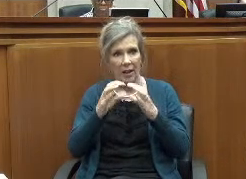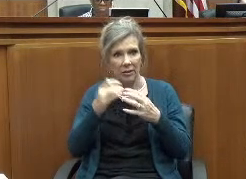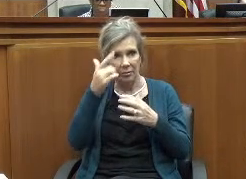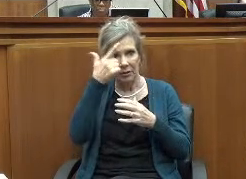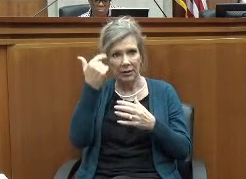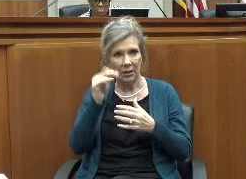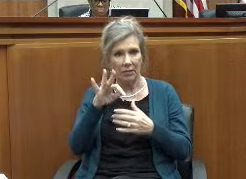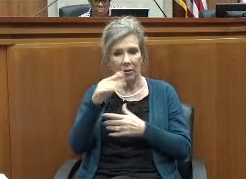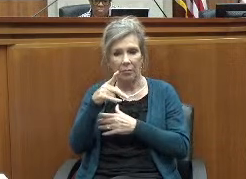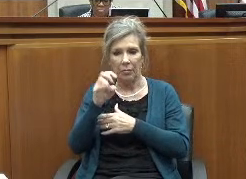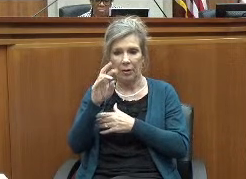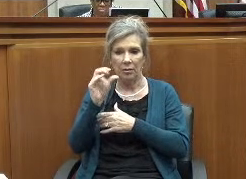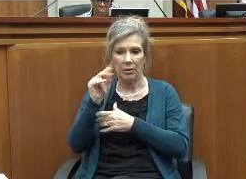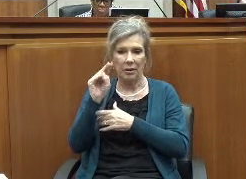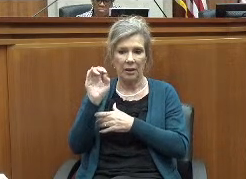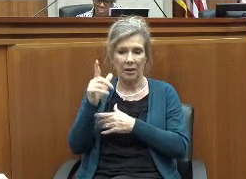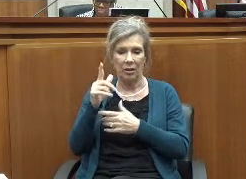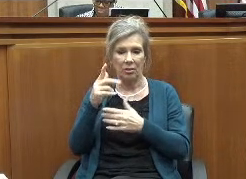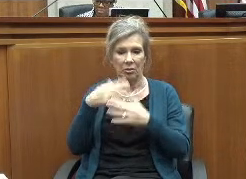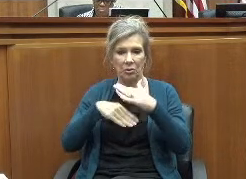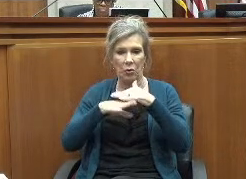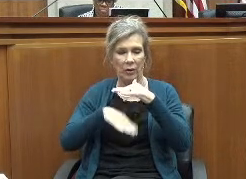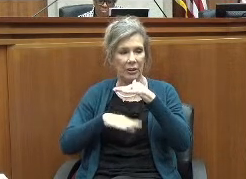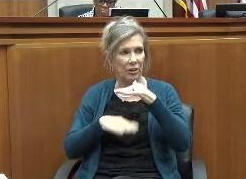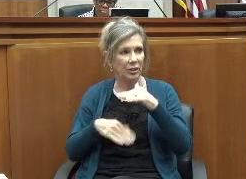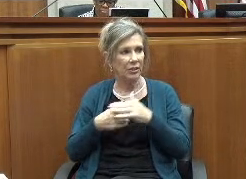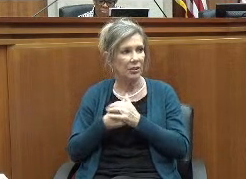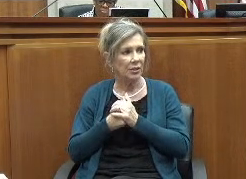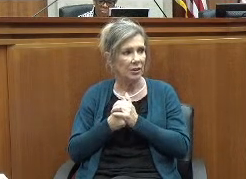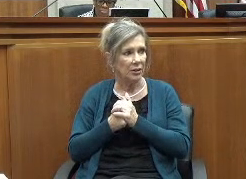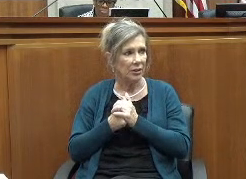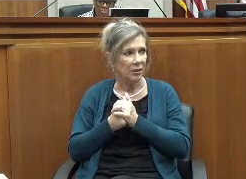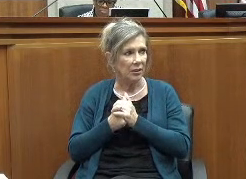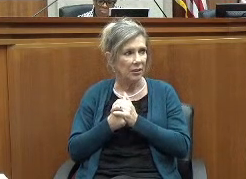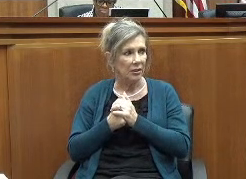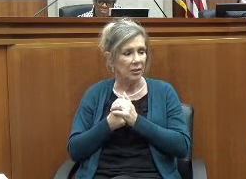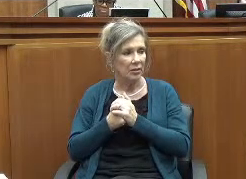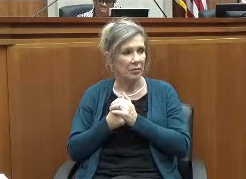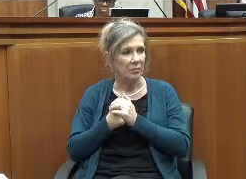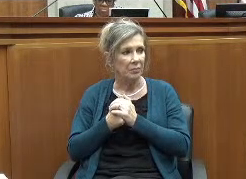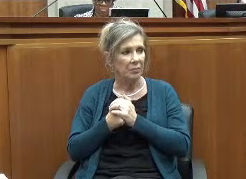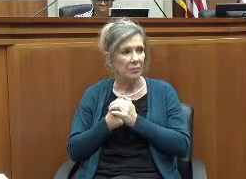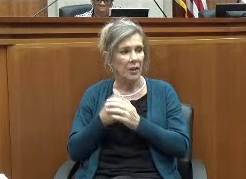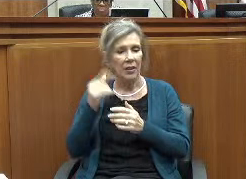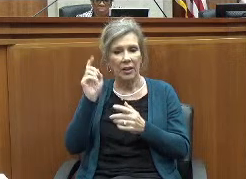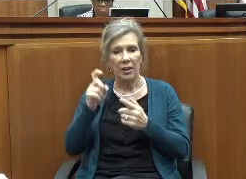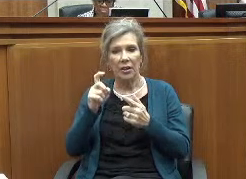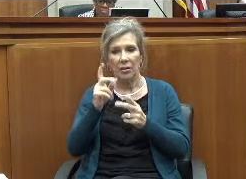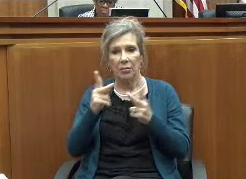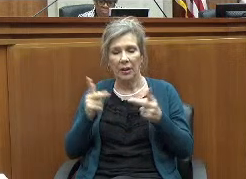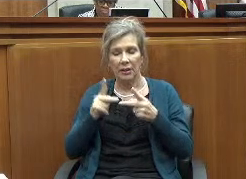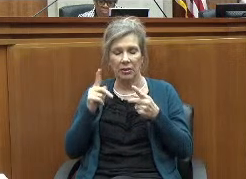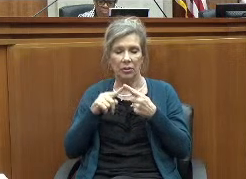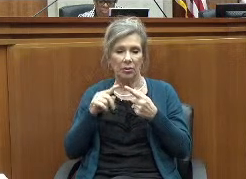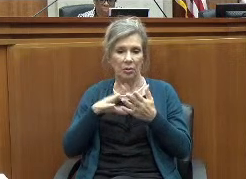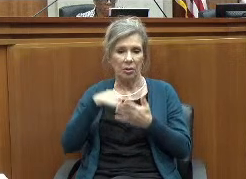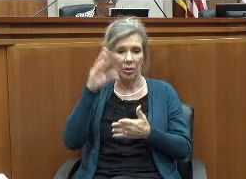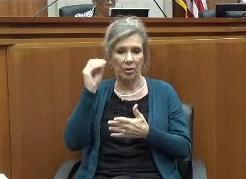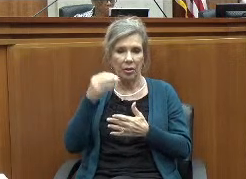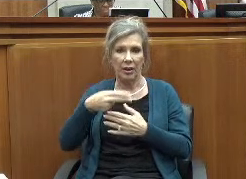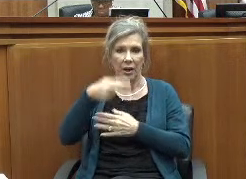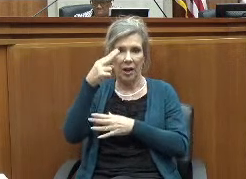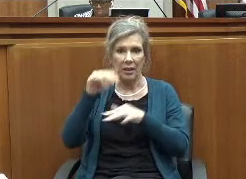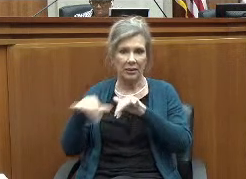virtual schooling kind of helps allow for both the flexibility and rigor for students to learn at high standards of learning while